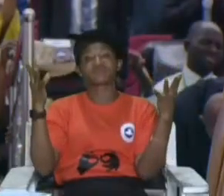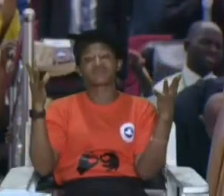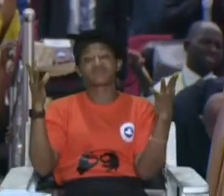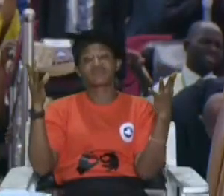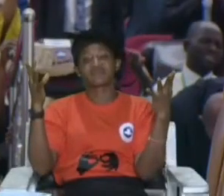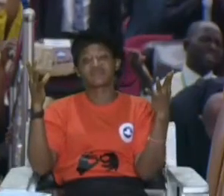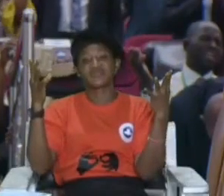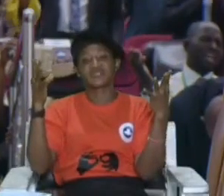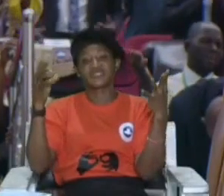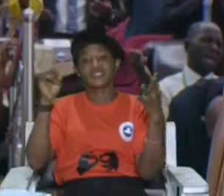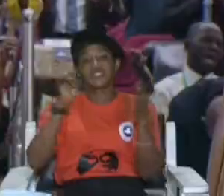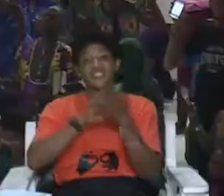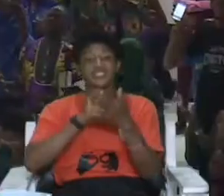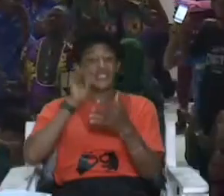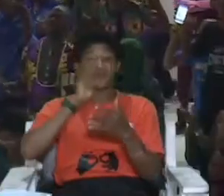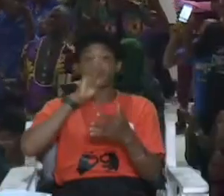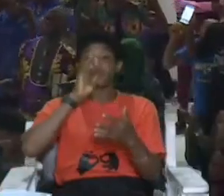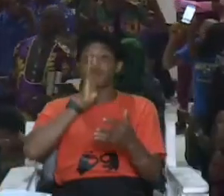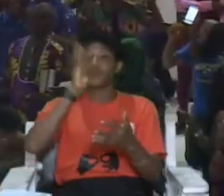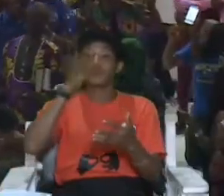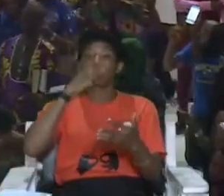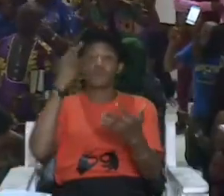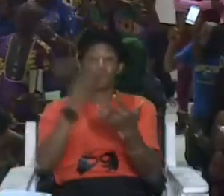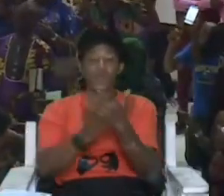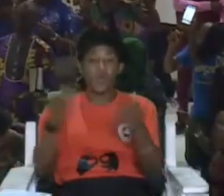It shall be well with you.